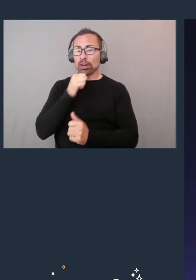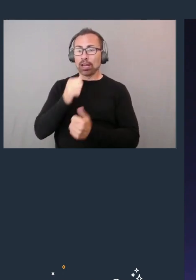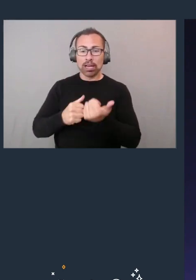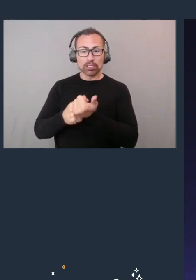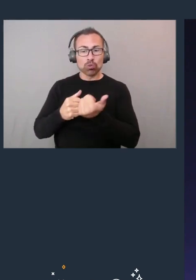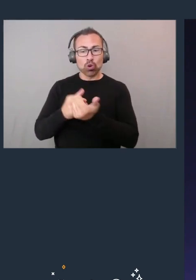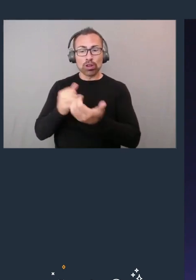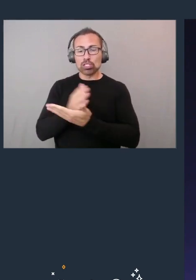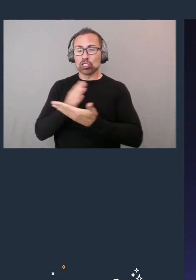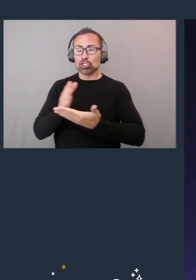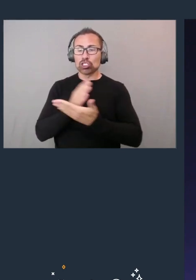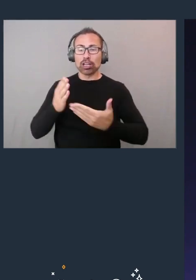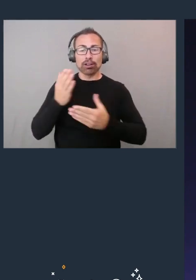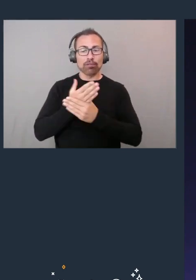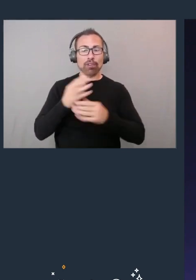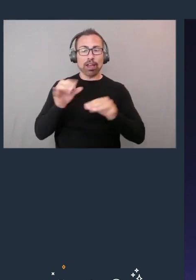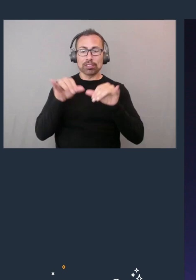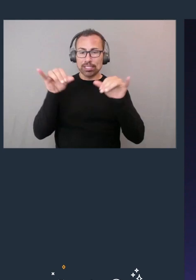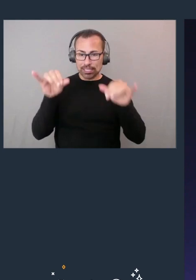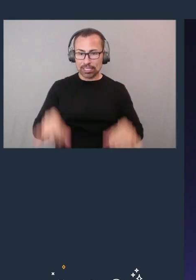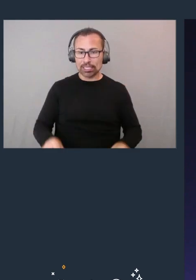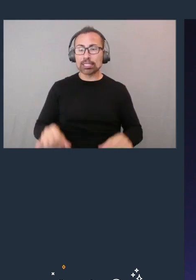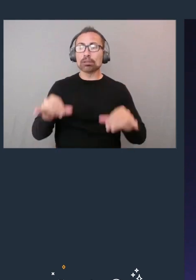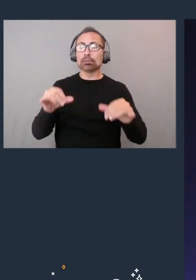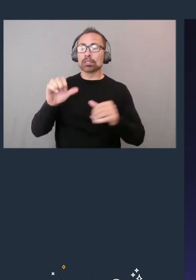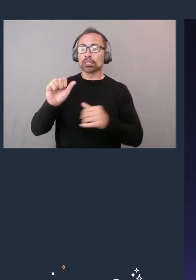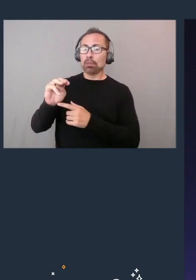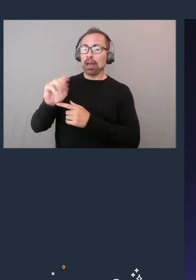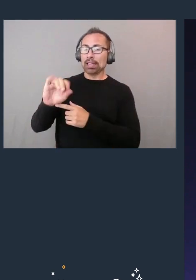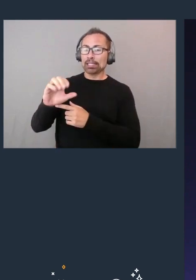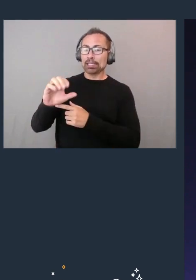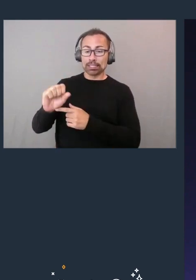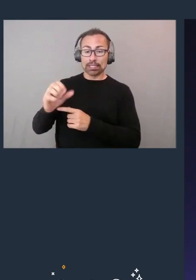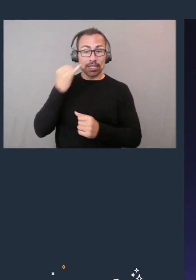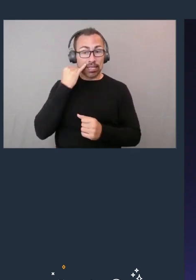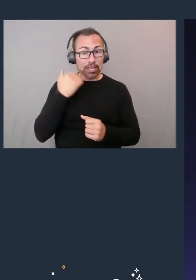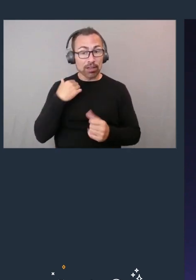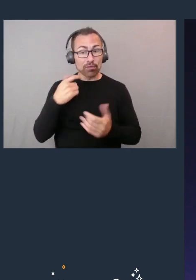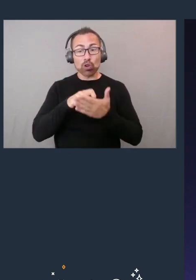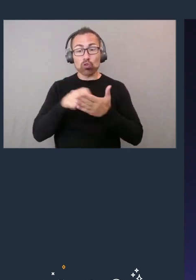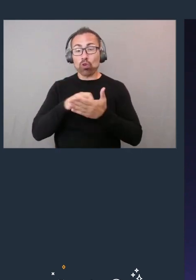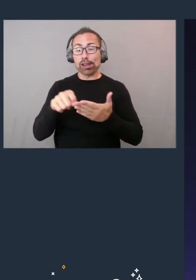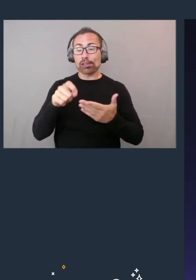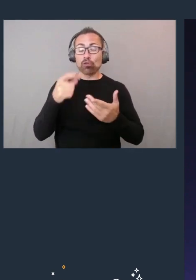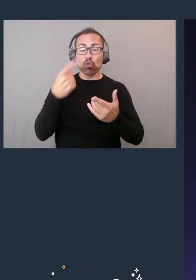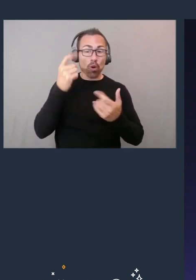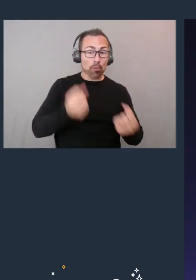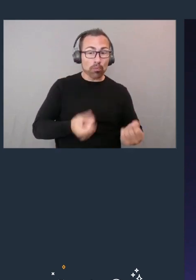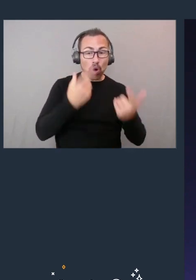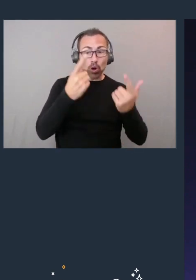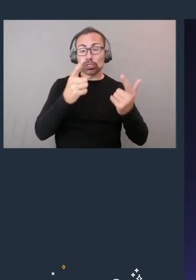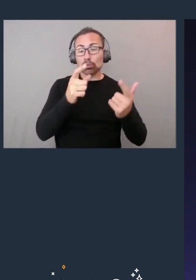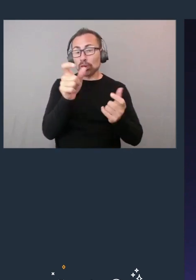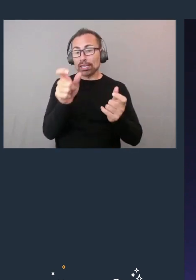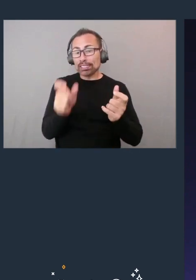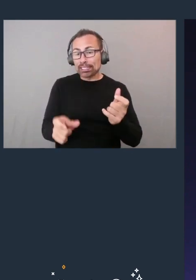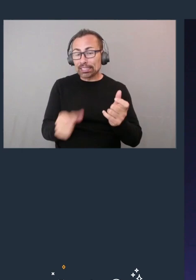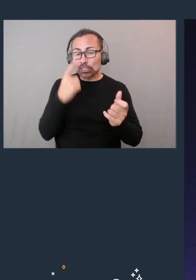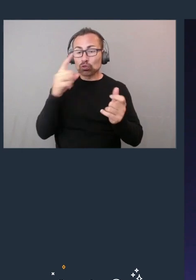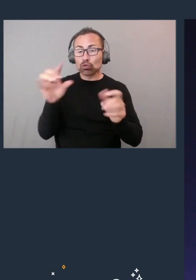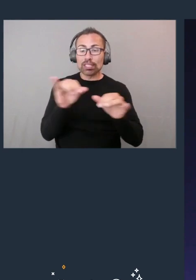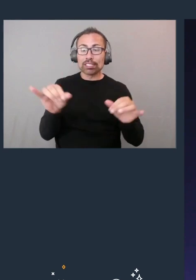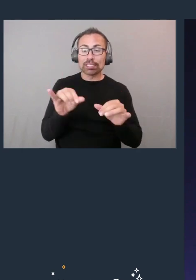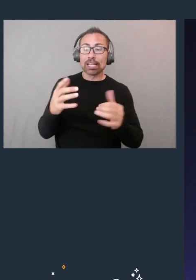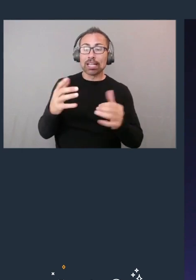system semantics. If customers need shared file system semantics, if they're writing across multiple instances to the same file, they should use Amazon FSx for